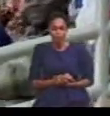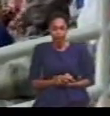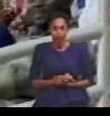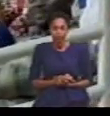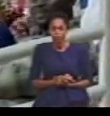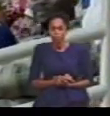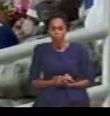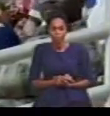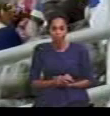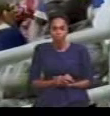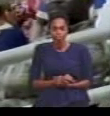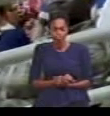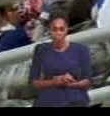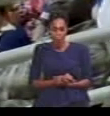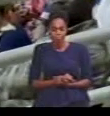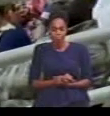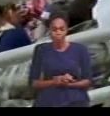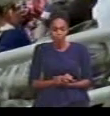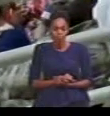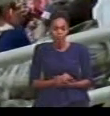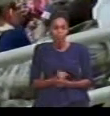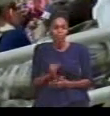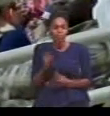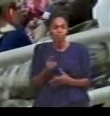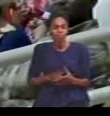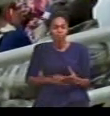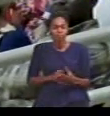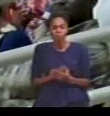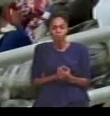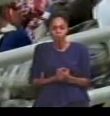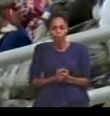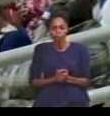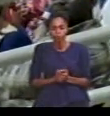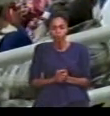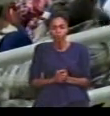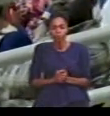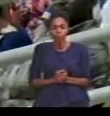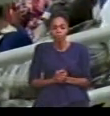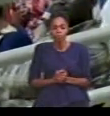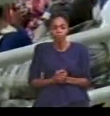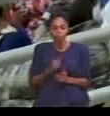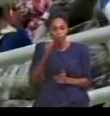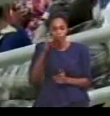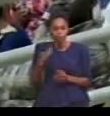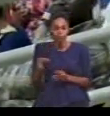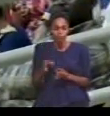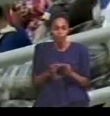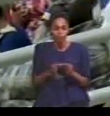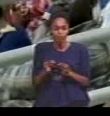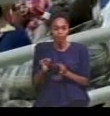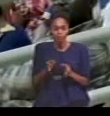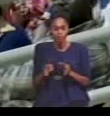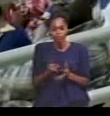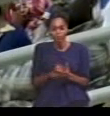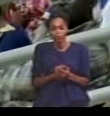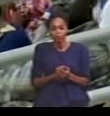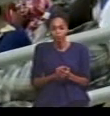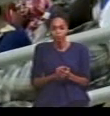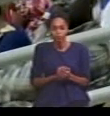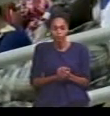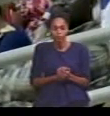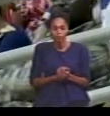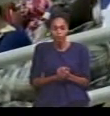Okay, so what she's describing is called a tension headache. What she's talked about in terms of the occiput is